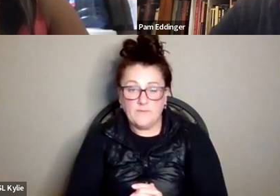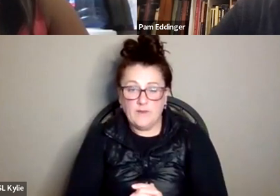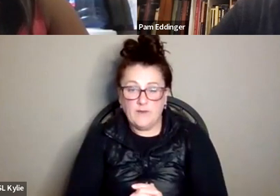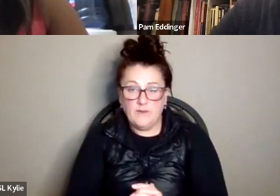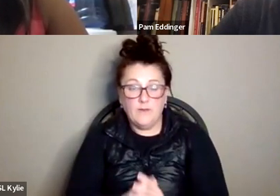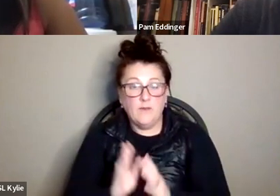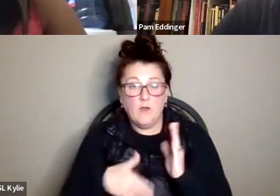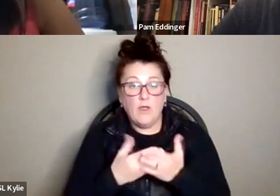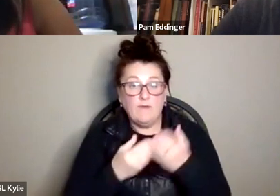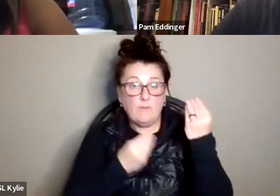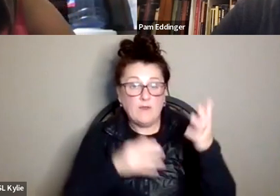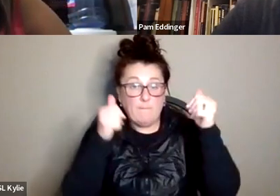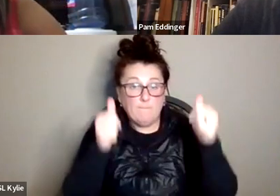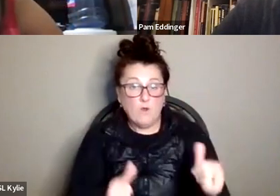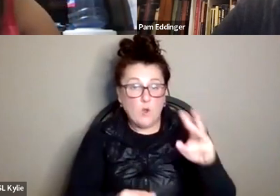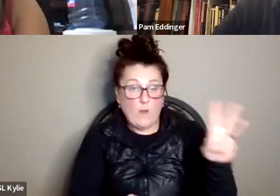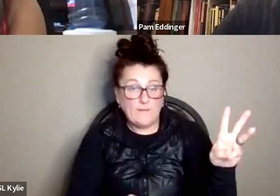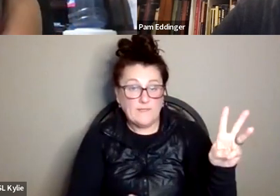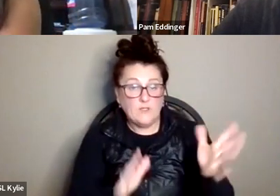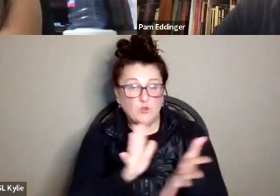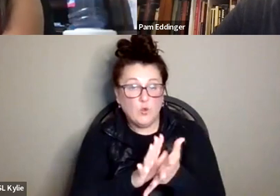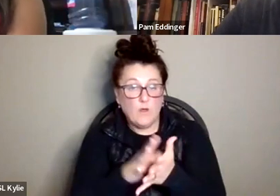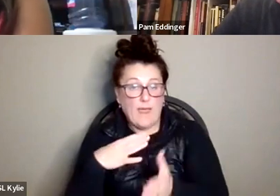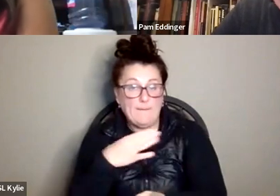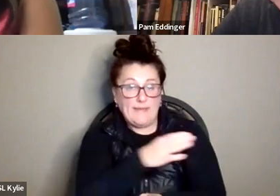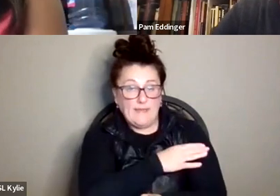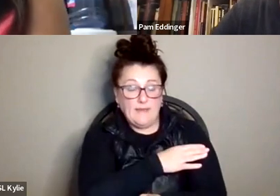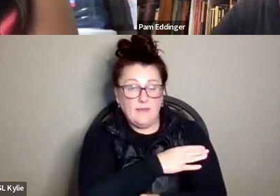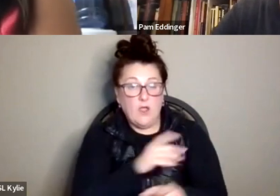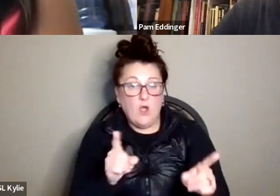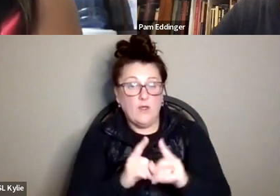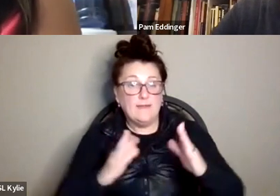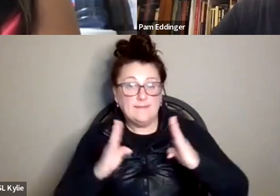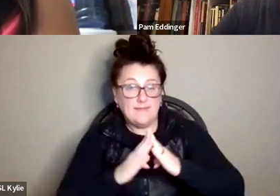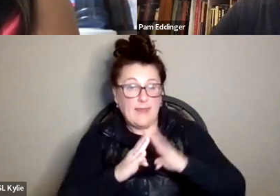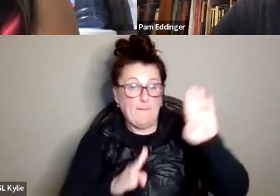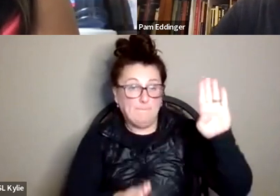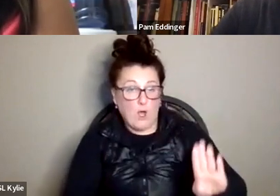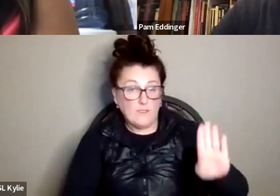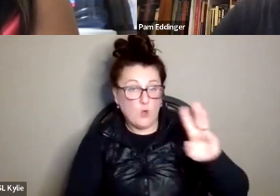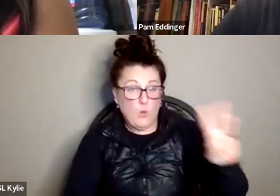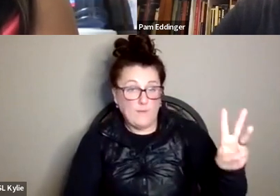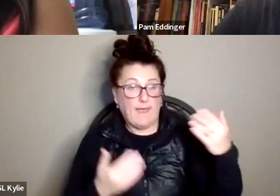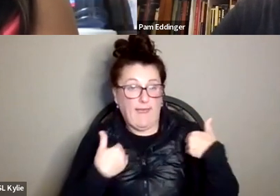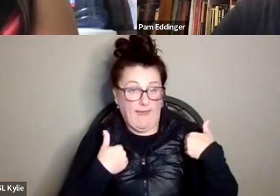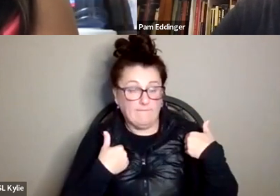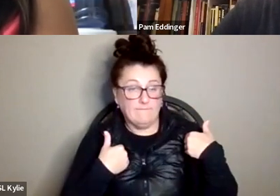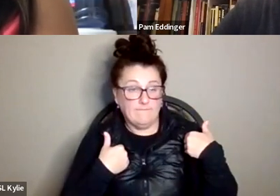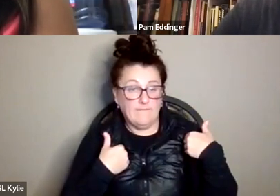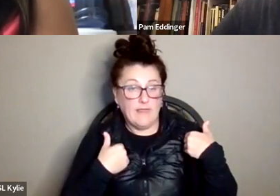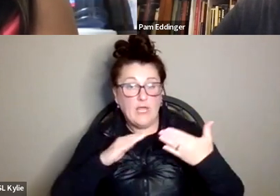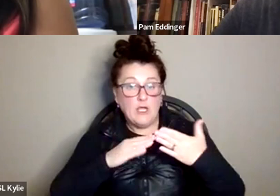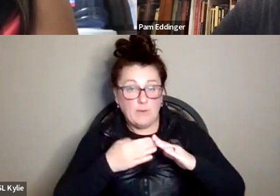all of this information is posted on the website, on the school committee website and the City of Boston website. And community members may